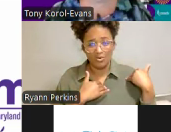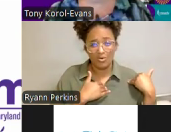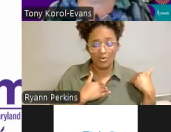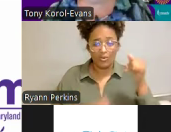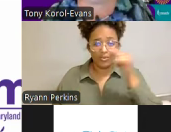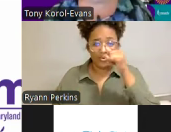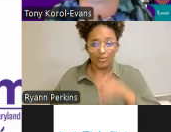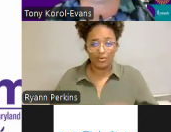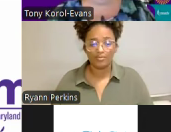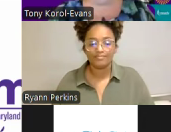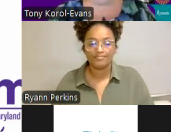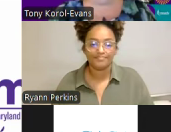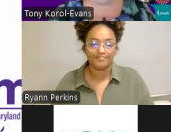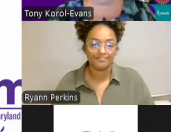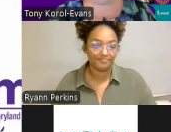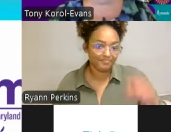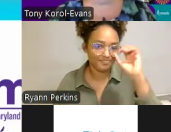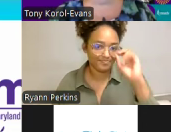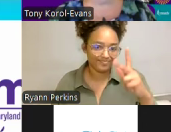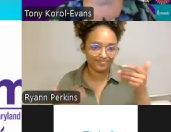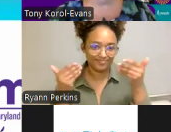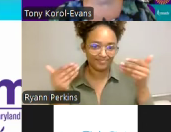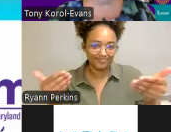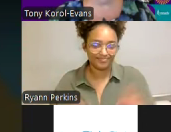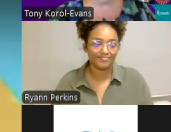All right, let's go ahead and go on.